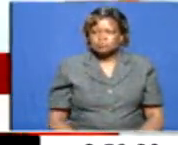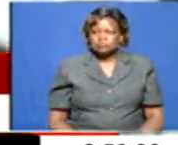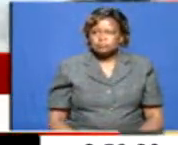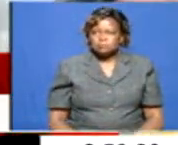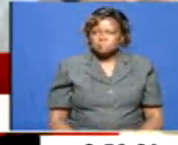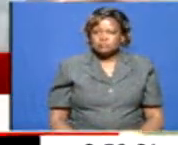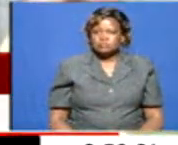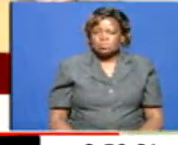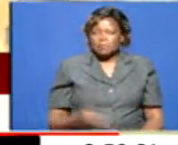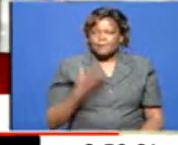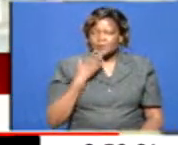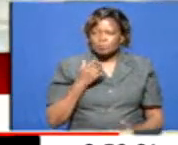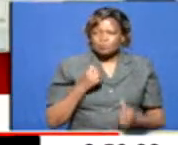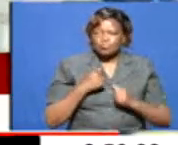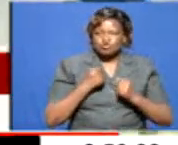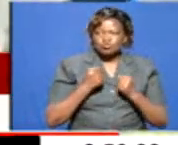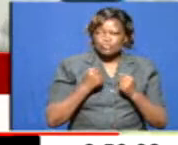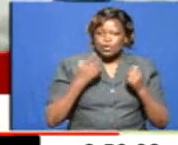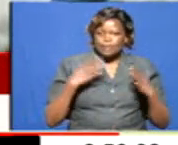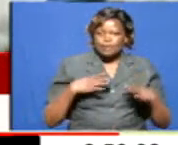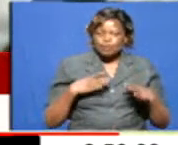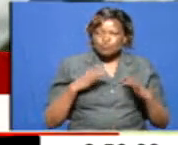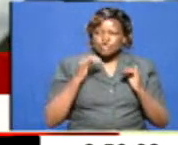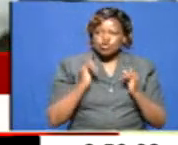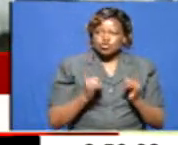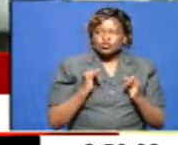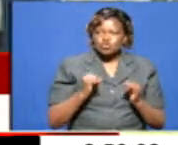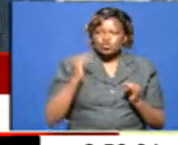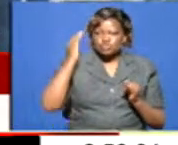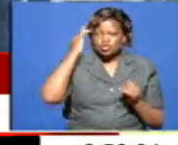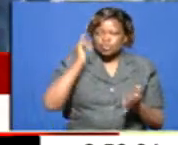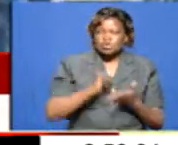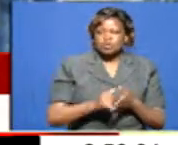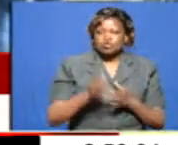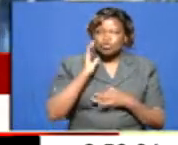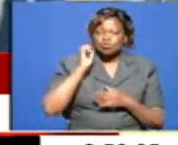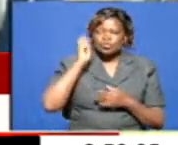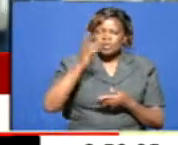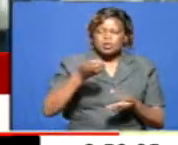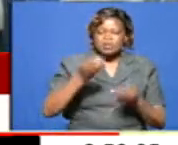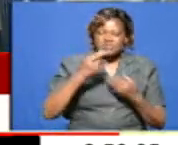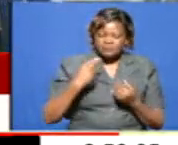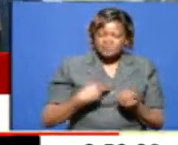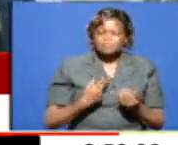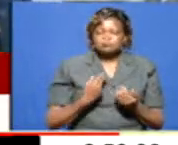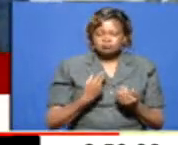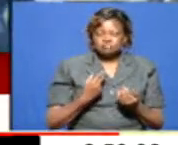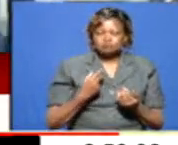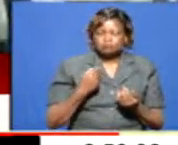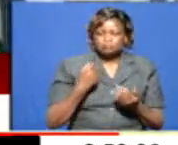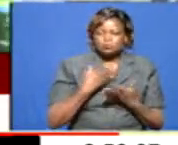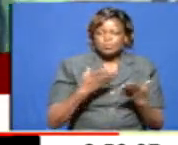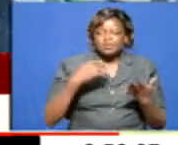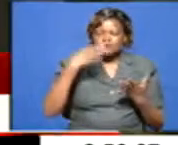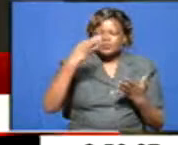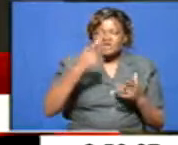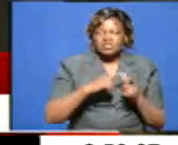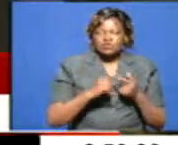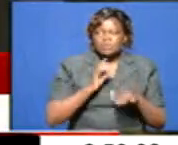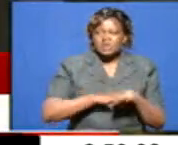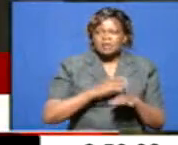grounded kwenye tuko upcoming, tujue Mungu atatujalia siku moja tuwe wakimbiaji wakubwa na tupate hera na maisha